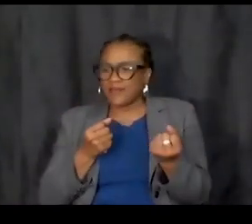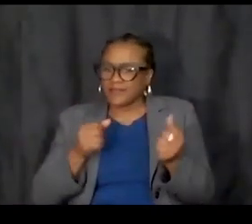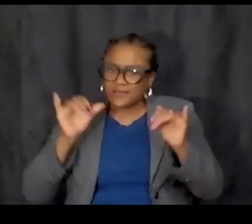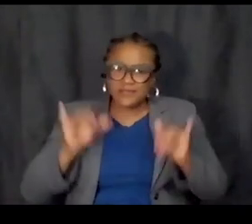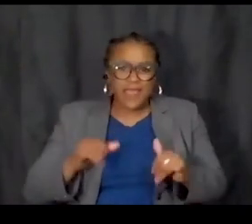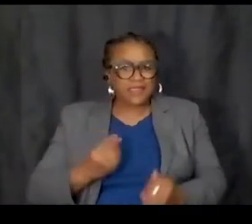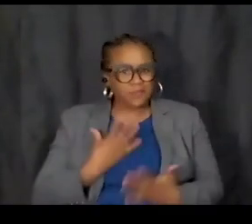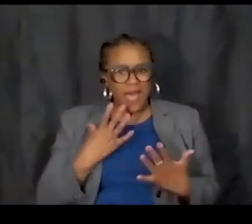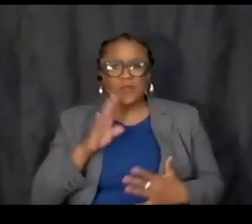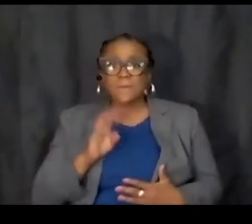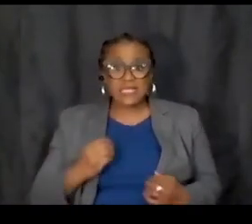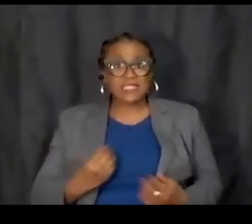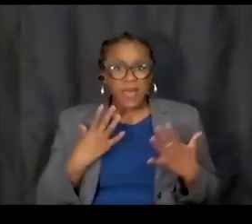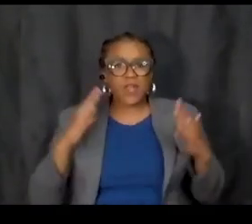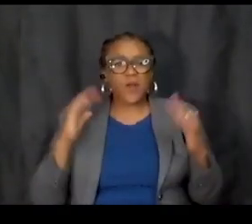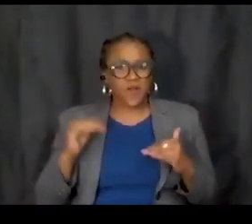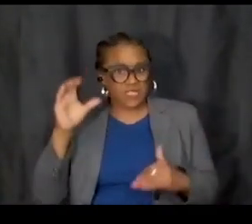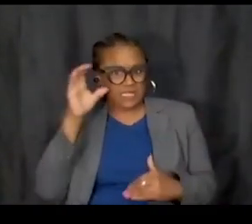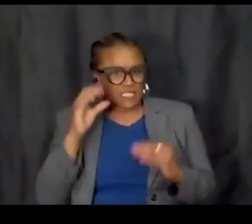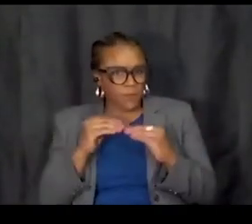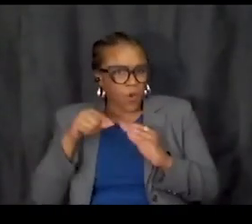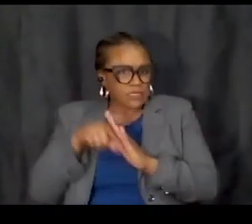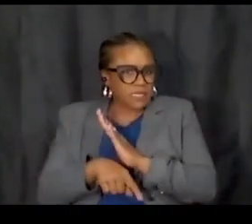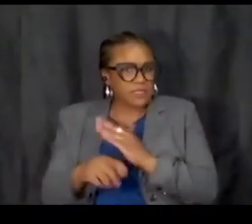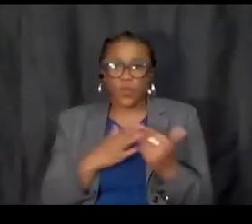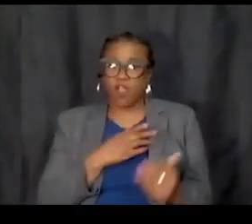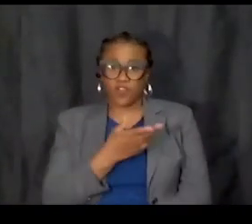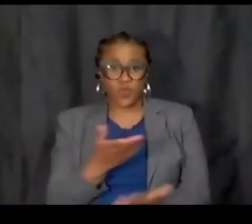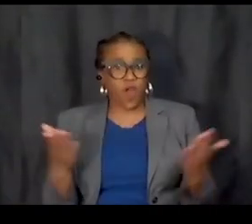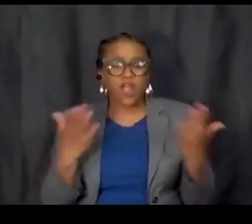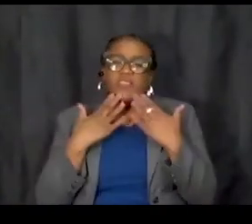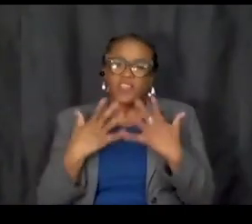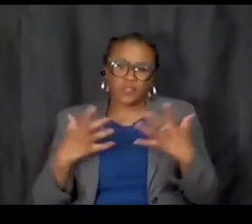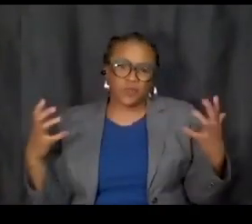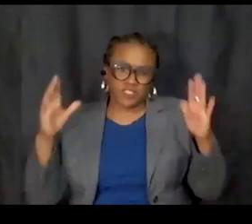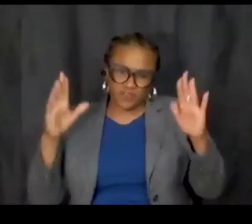wherever you are. Thanks so much. Have a great day, everyone. Thank you all so much.